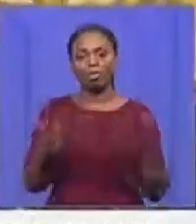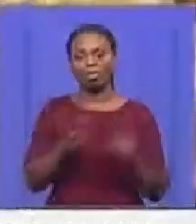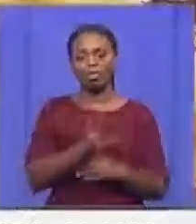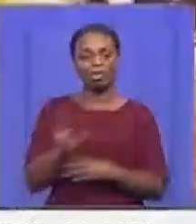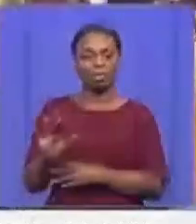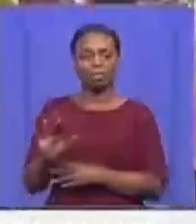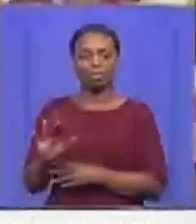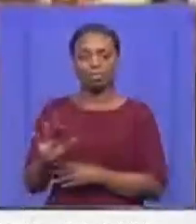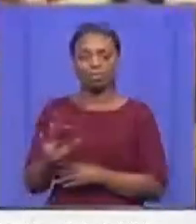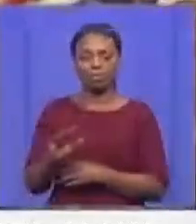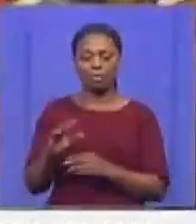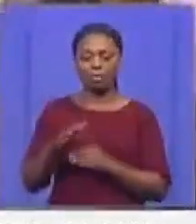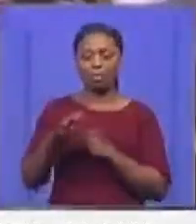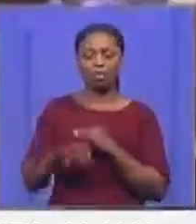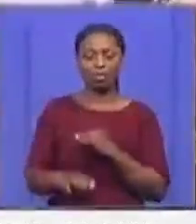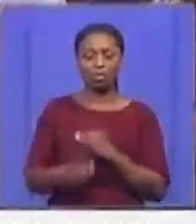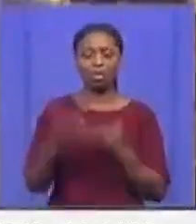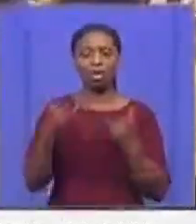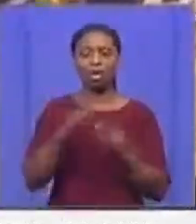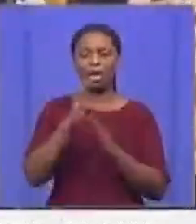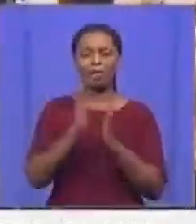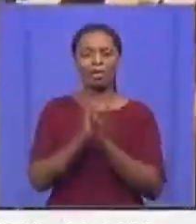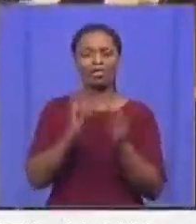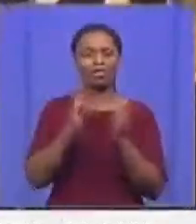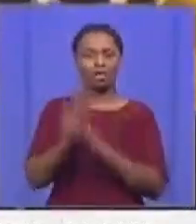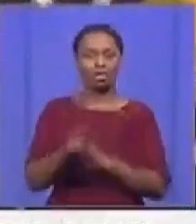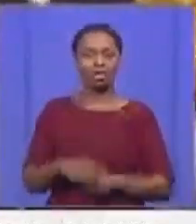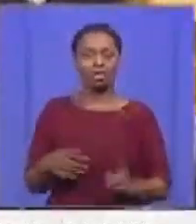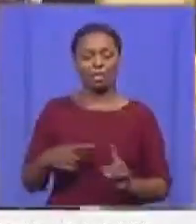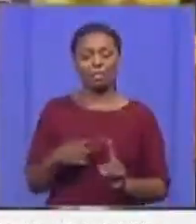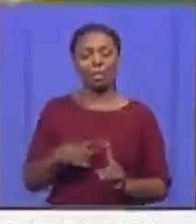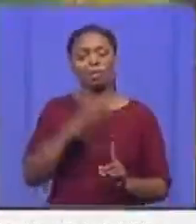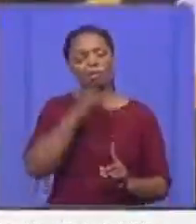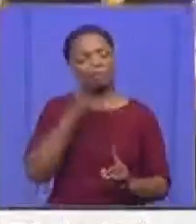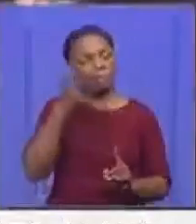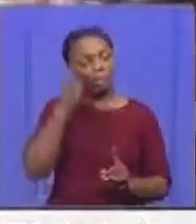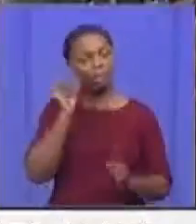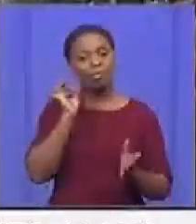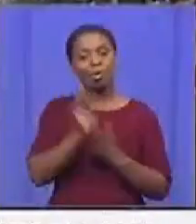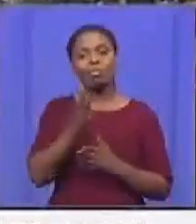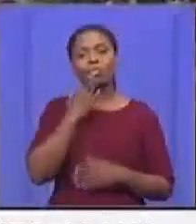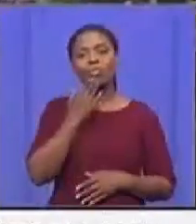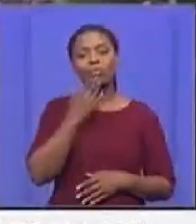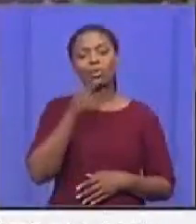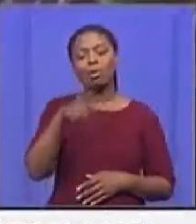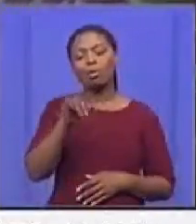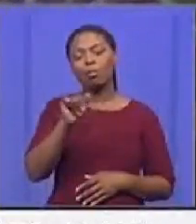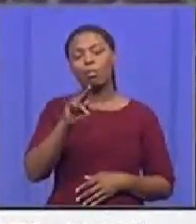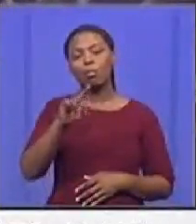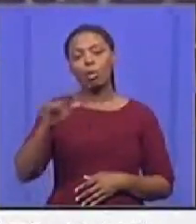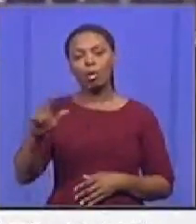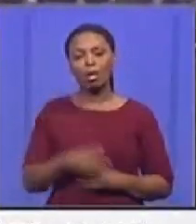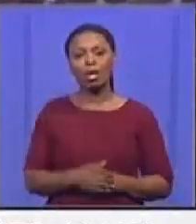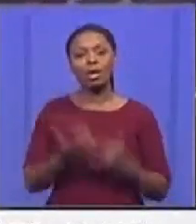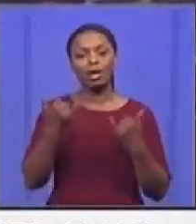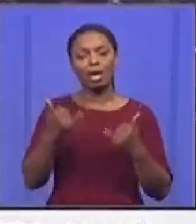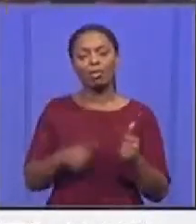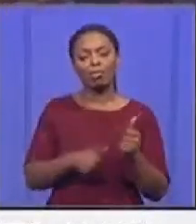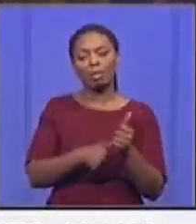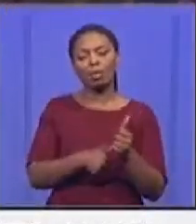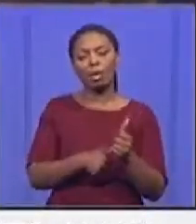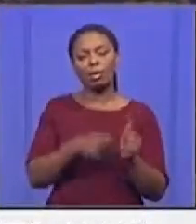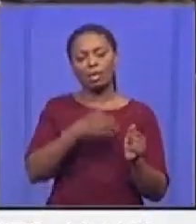55 tsotlhe di ne di a fetoga. Mabuza o ne a ntshiwa ke Paul Mashatile yo ga jaana e le motlatsa mopresidente wa